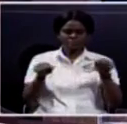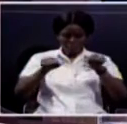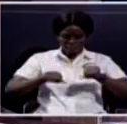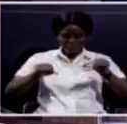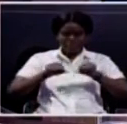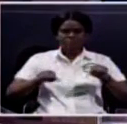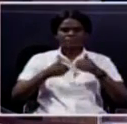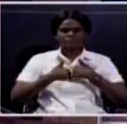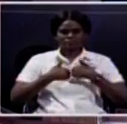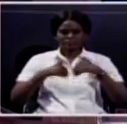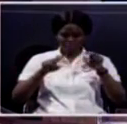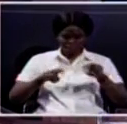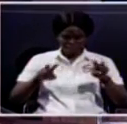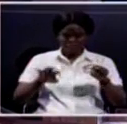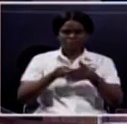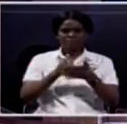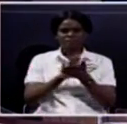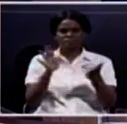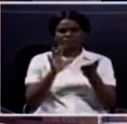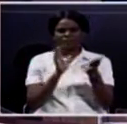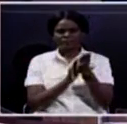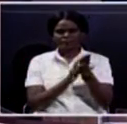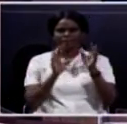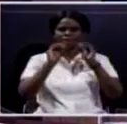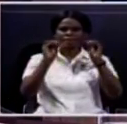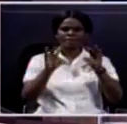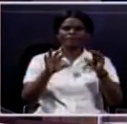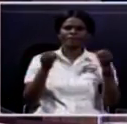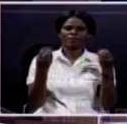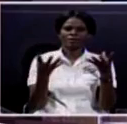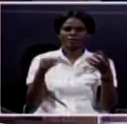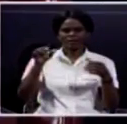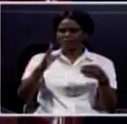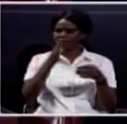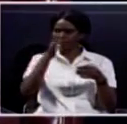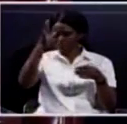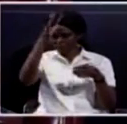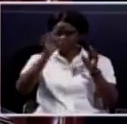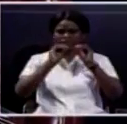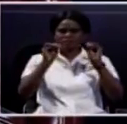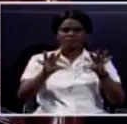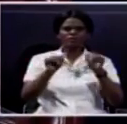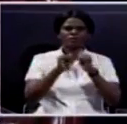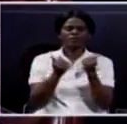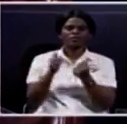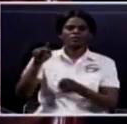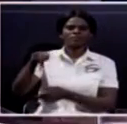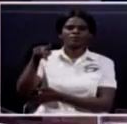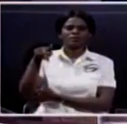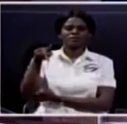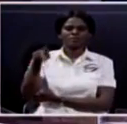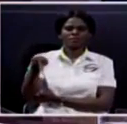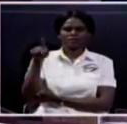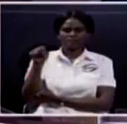assessment, PS, to check how many schools and how many teachers are on a payroll for the PTA? Come on, when you talk right here in